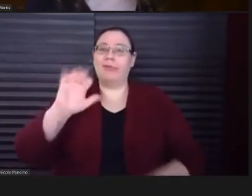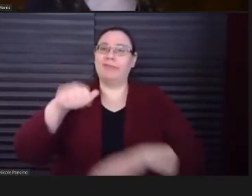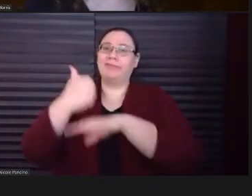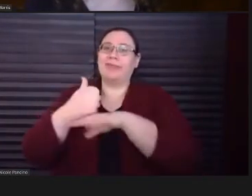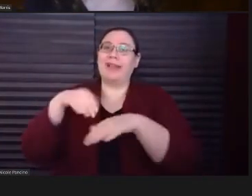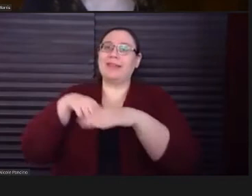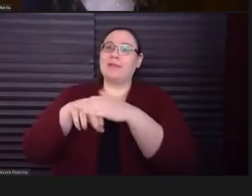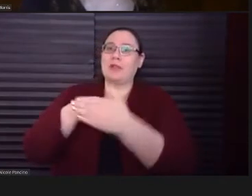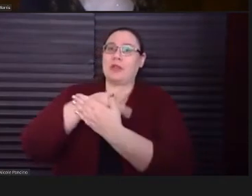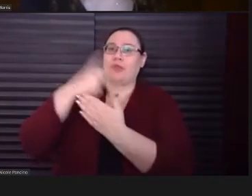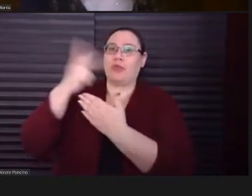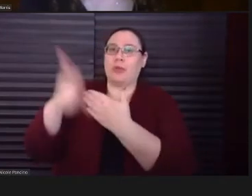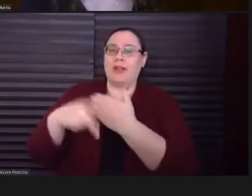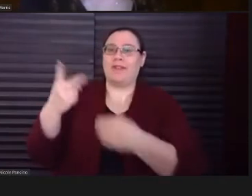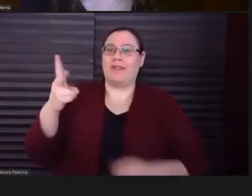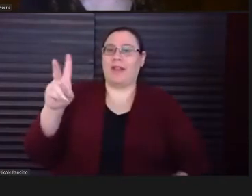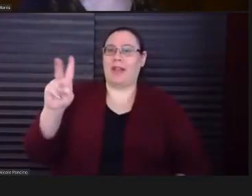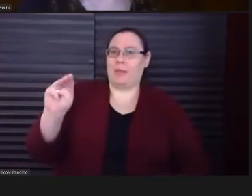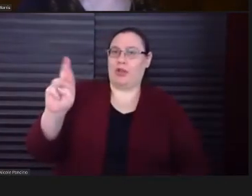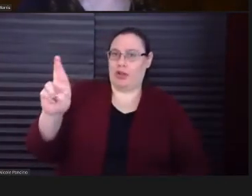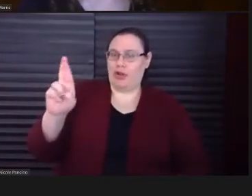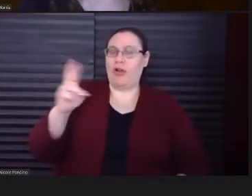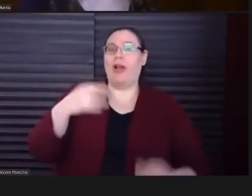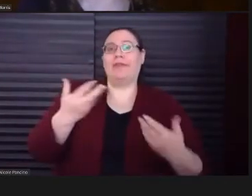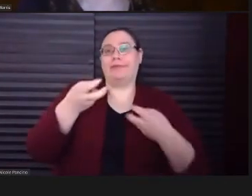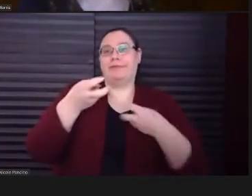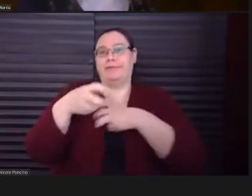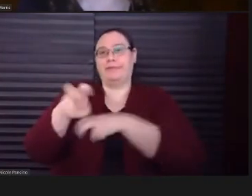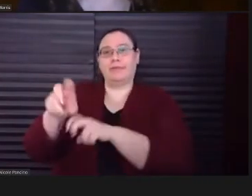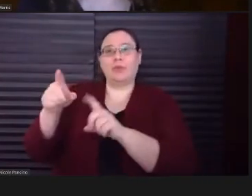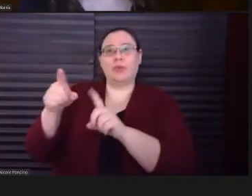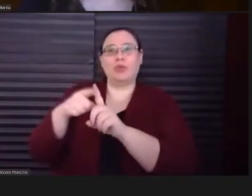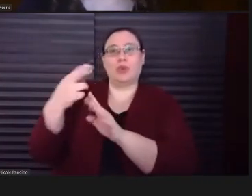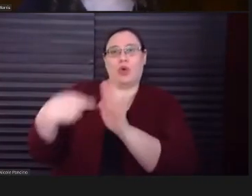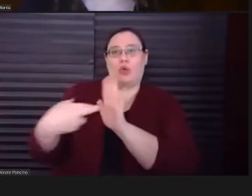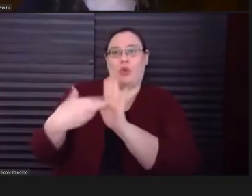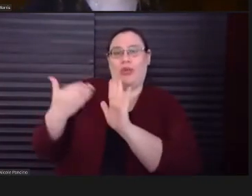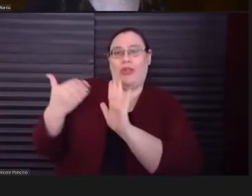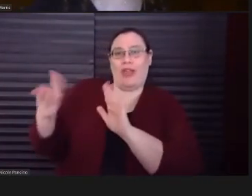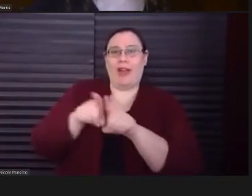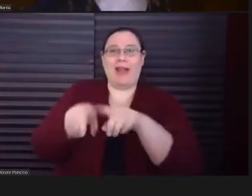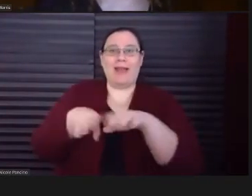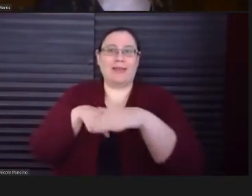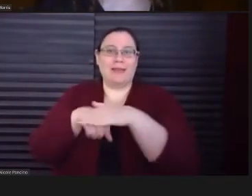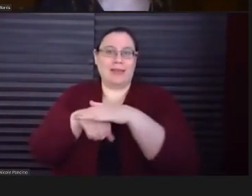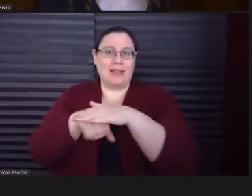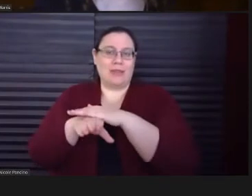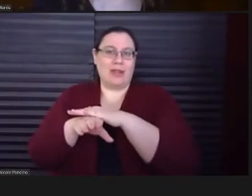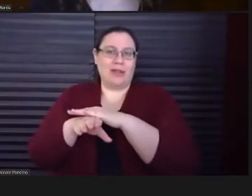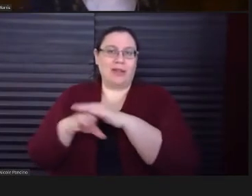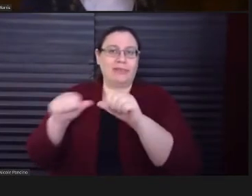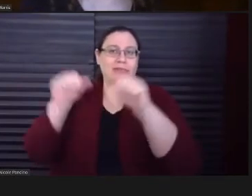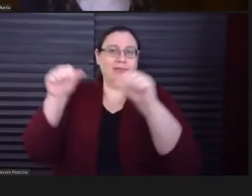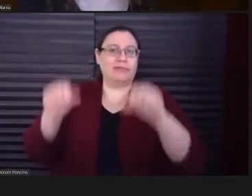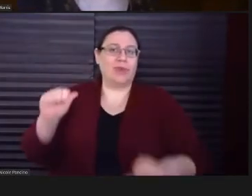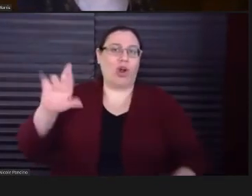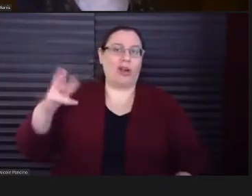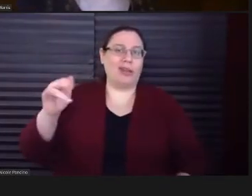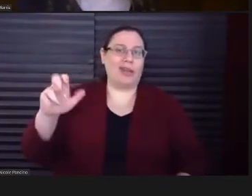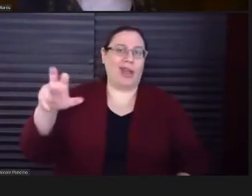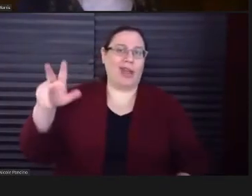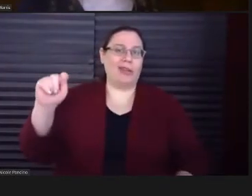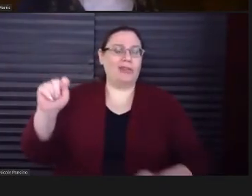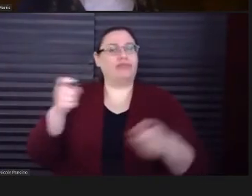at VMware and have transitioned into a role there as an accessibility architect in charge of innovation